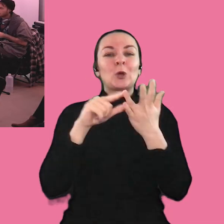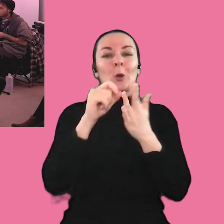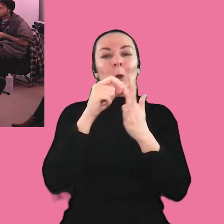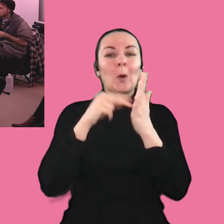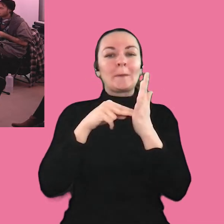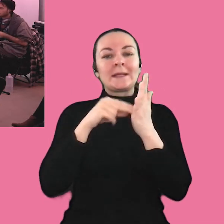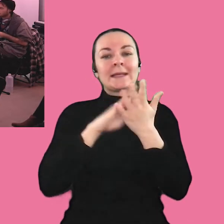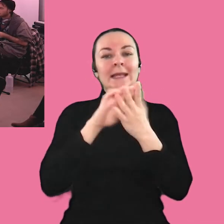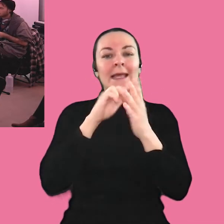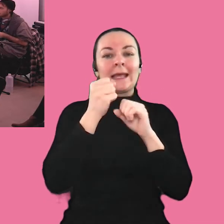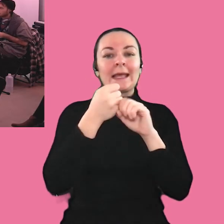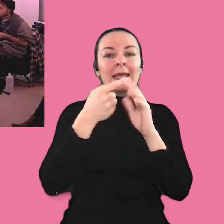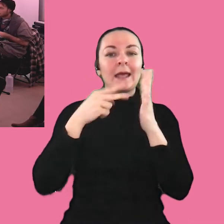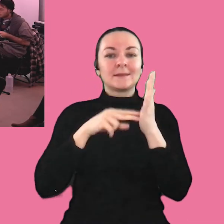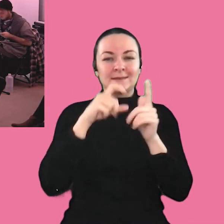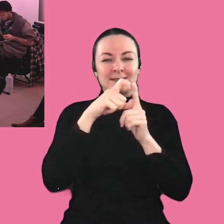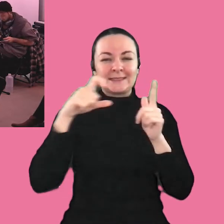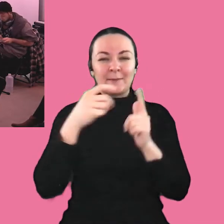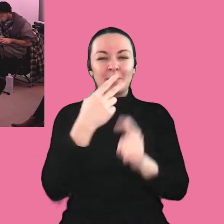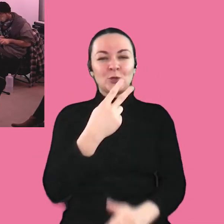in Copenhagen in December